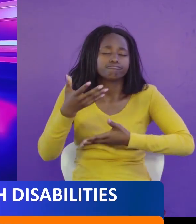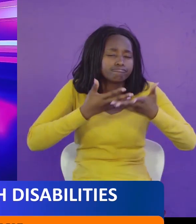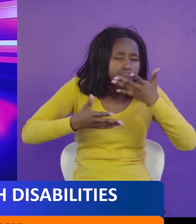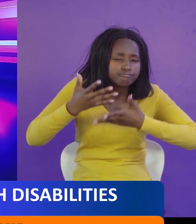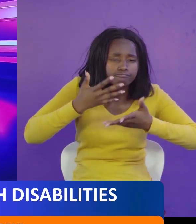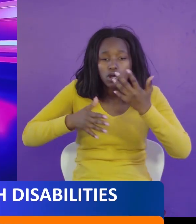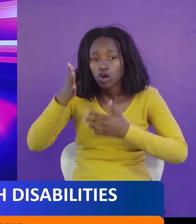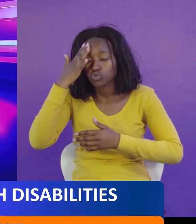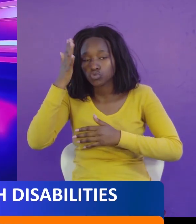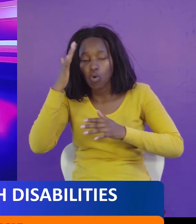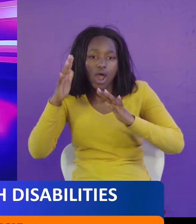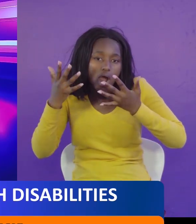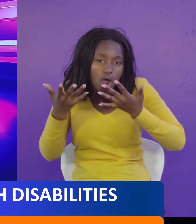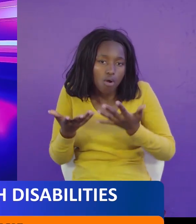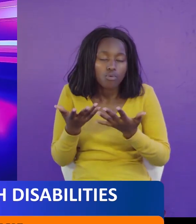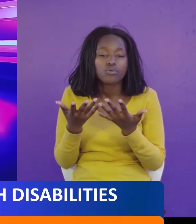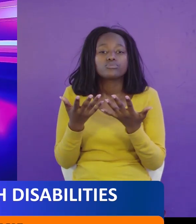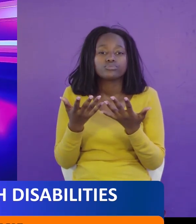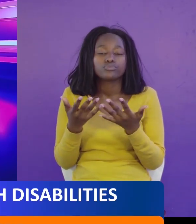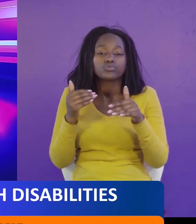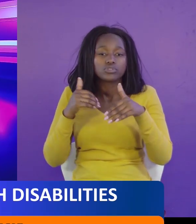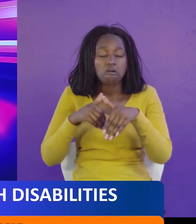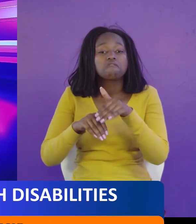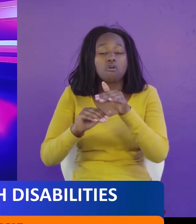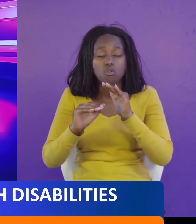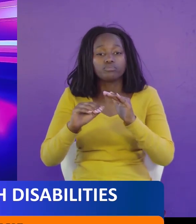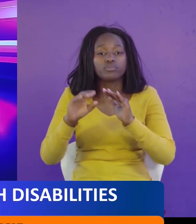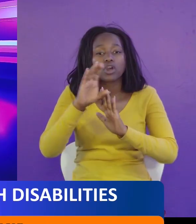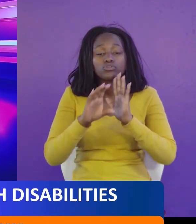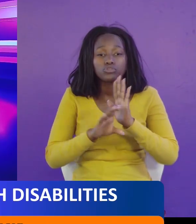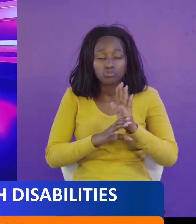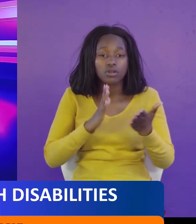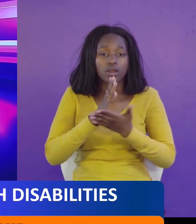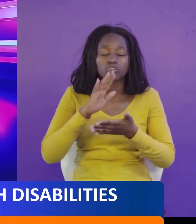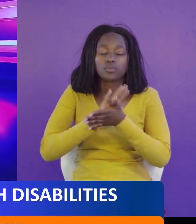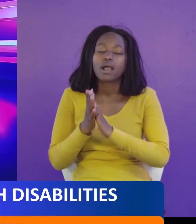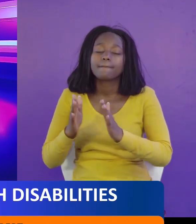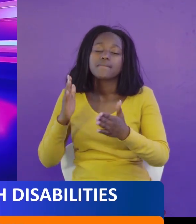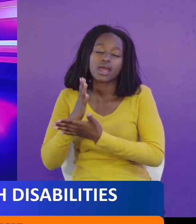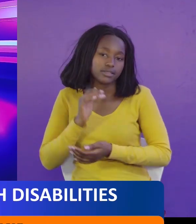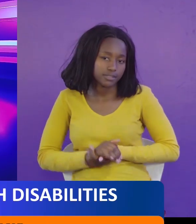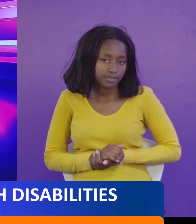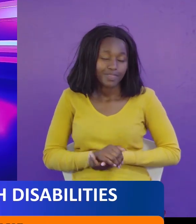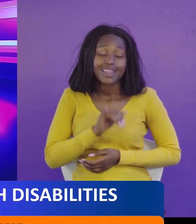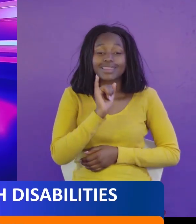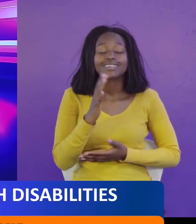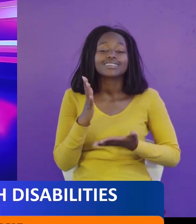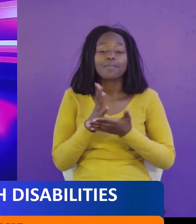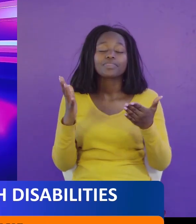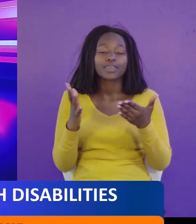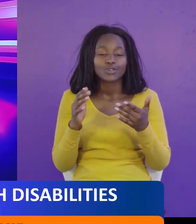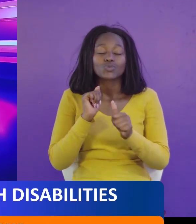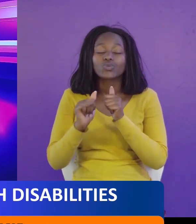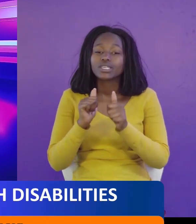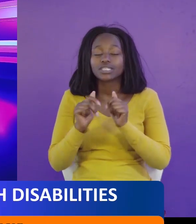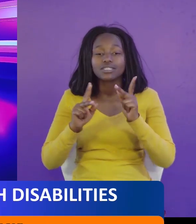therefore, and turn constitutional promises into reality. That is the bone of contention and the elephant in the